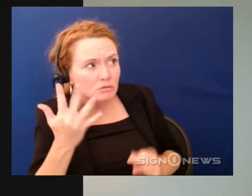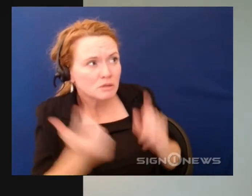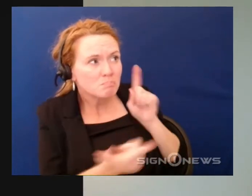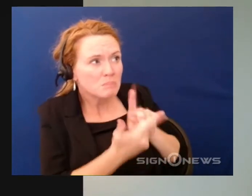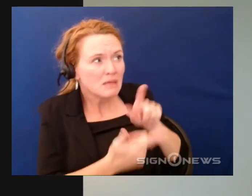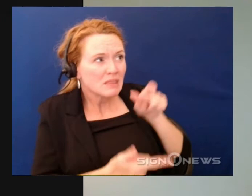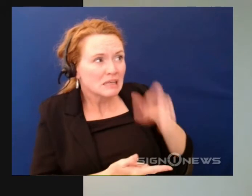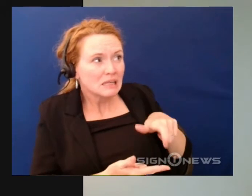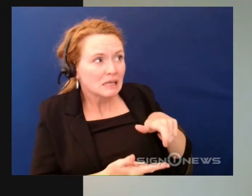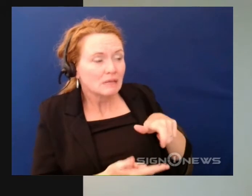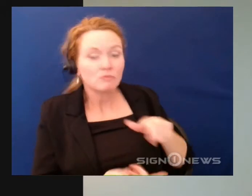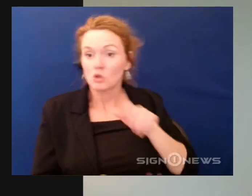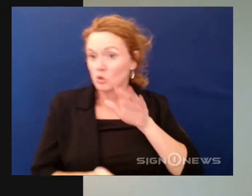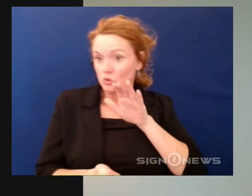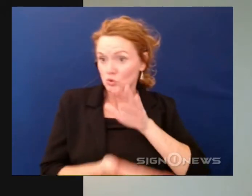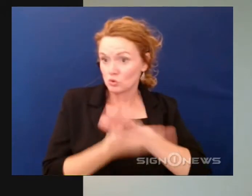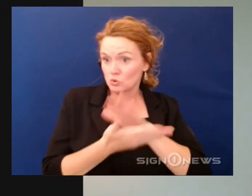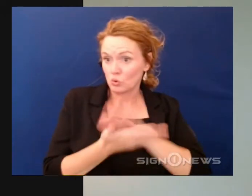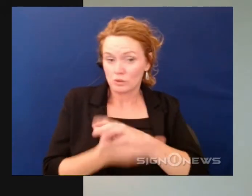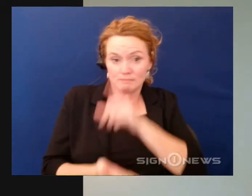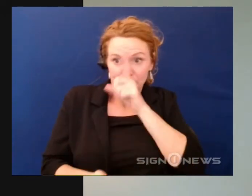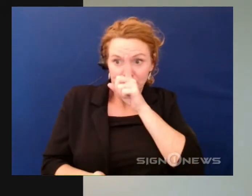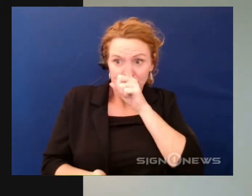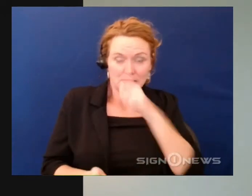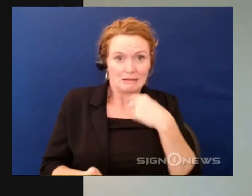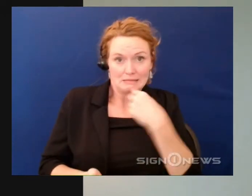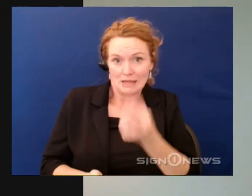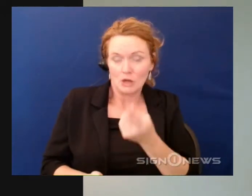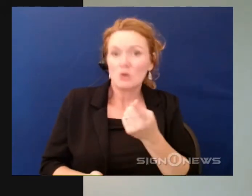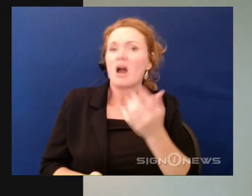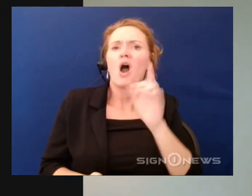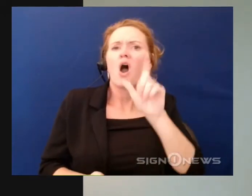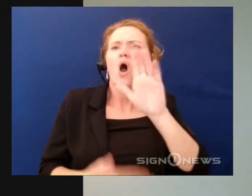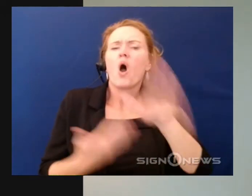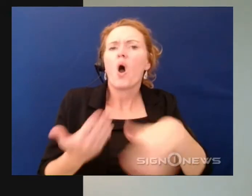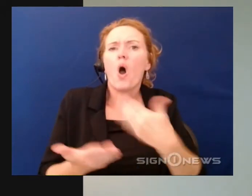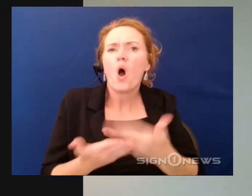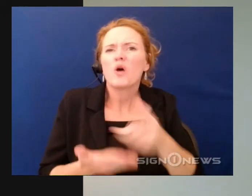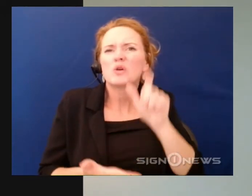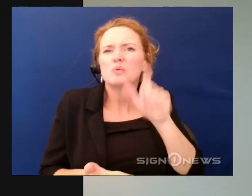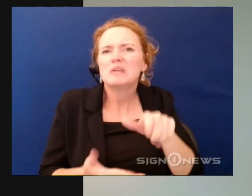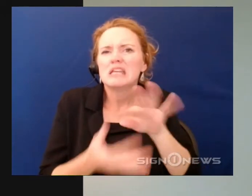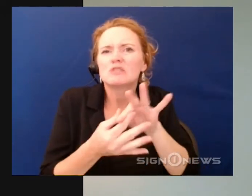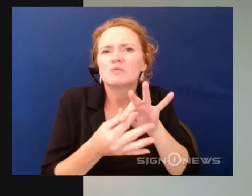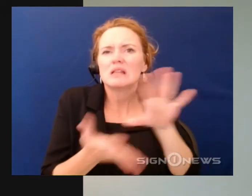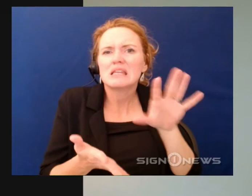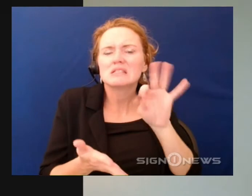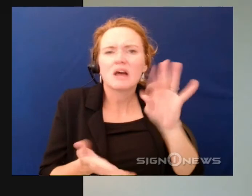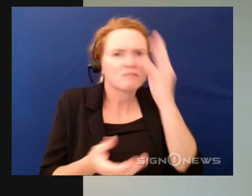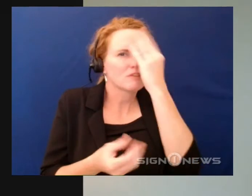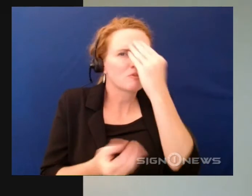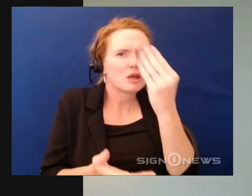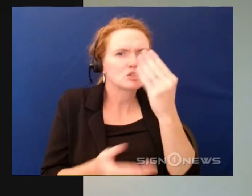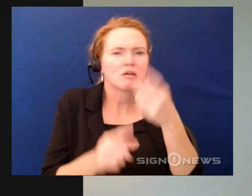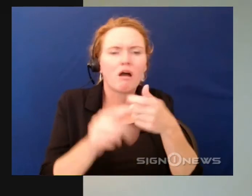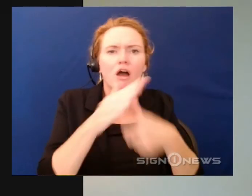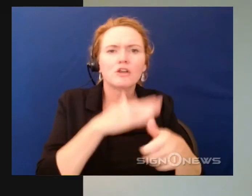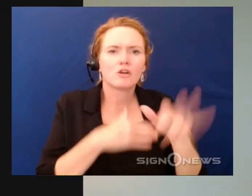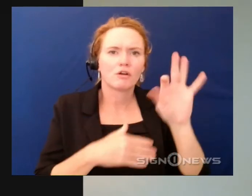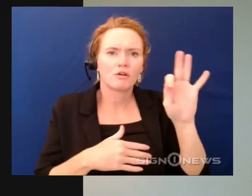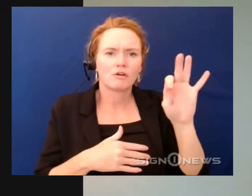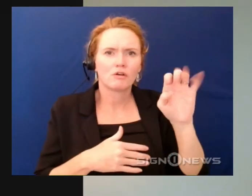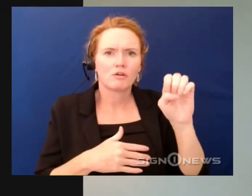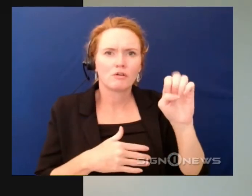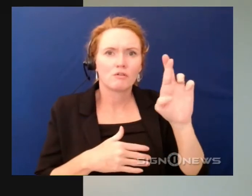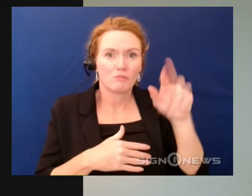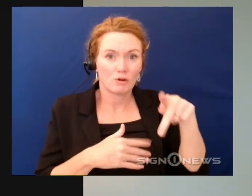the schools might not tell you that, a FERPA release will get you the information that you need, but they're on the hook to